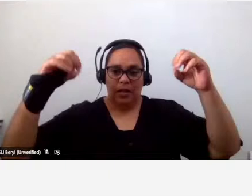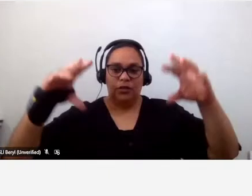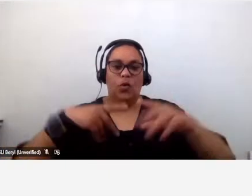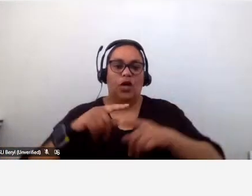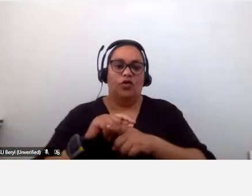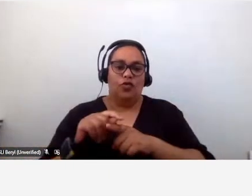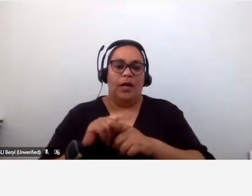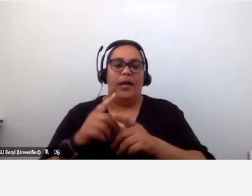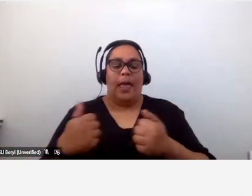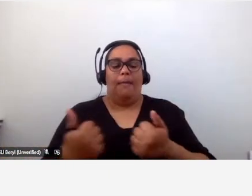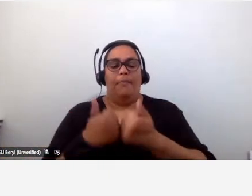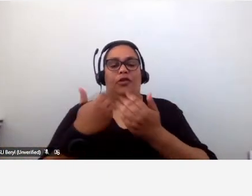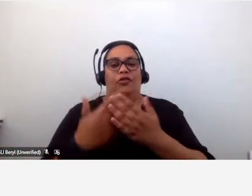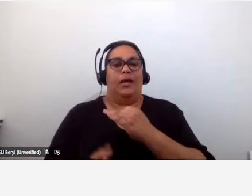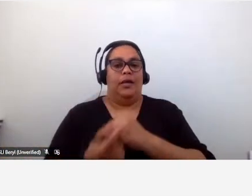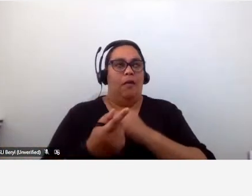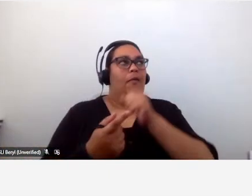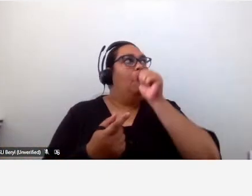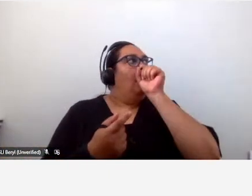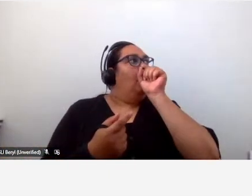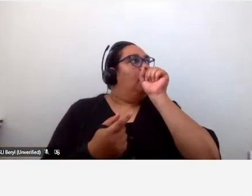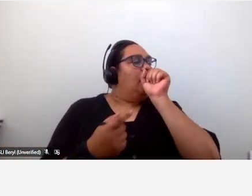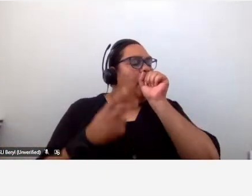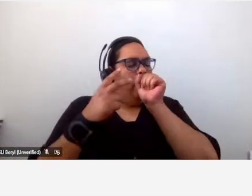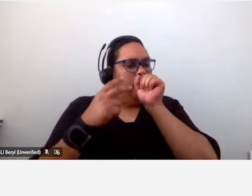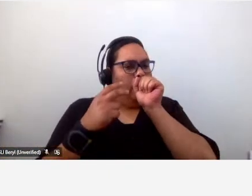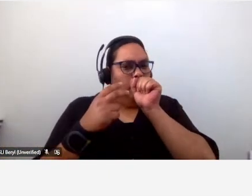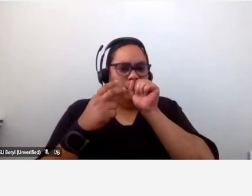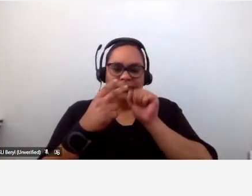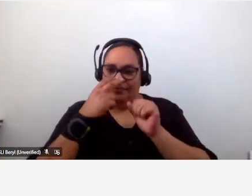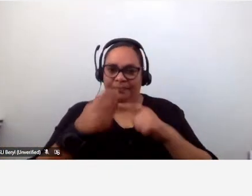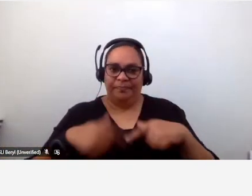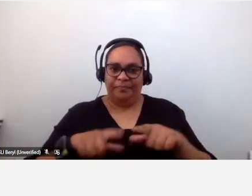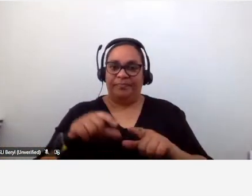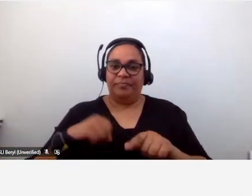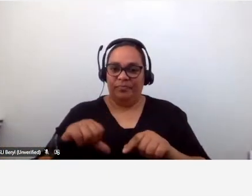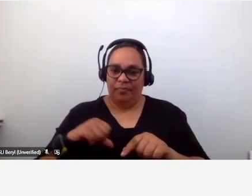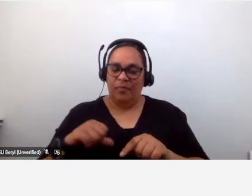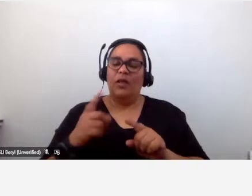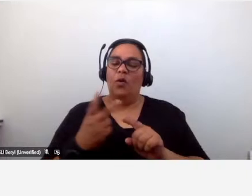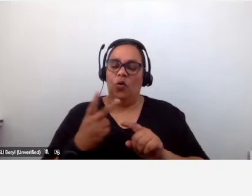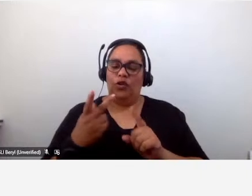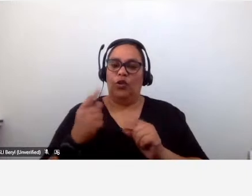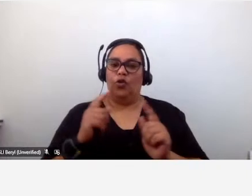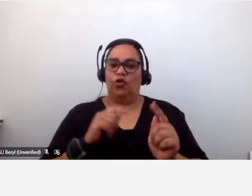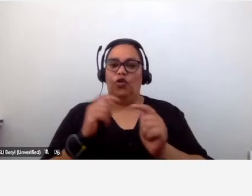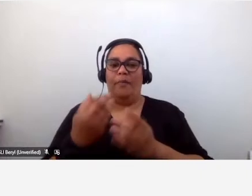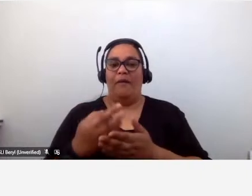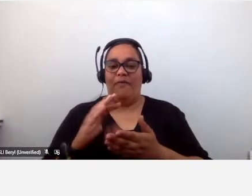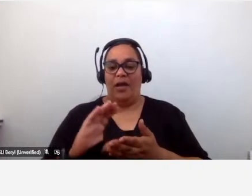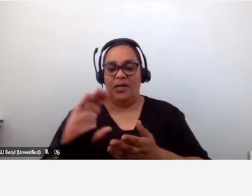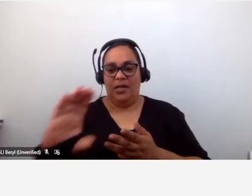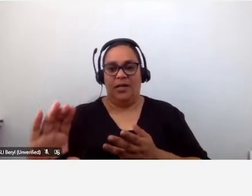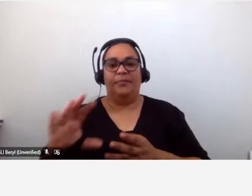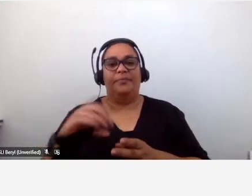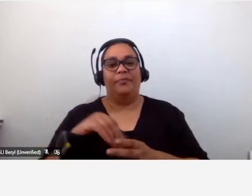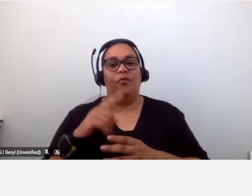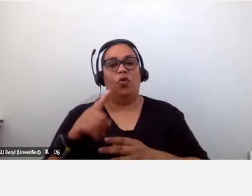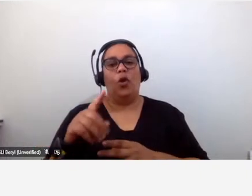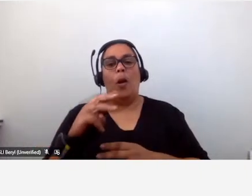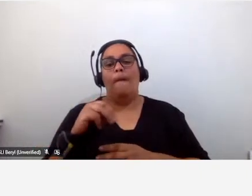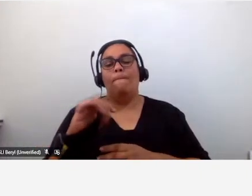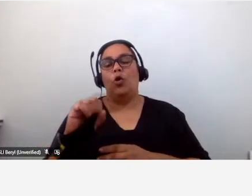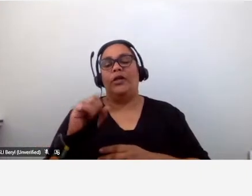and matches can take place. In Swartland Municipality, we also transferred funding to them for